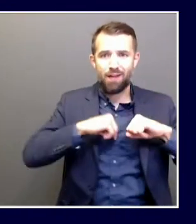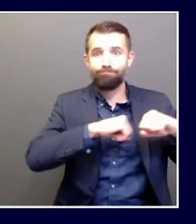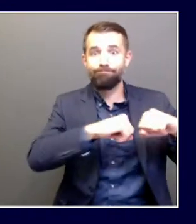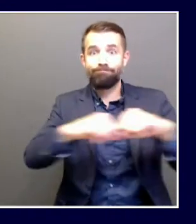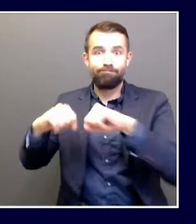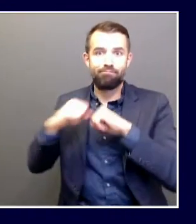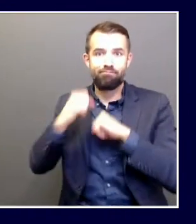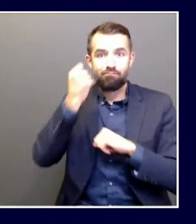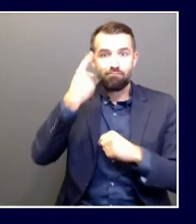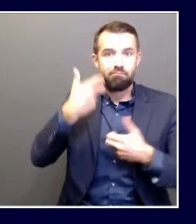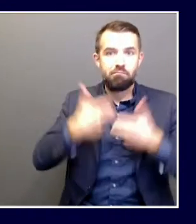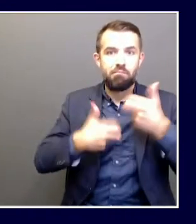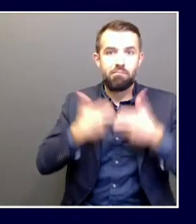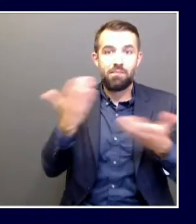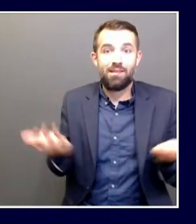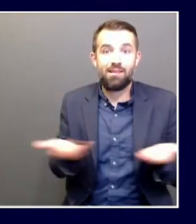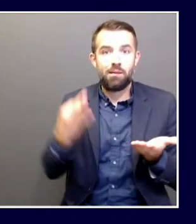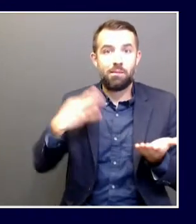to run.